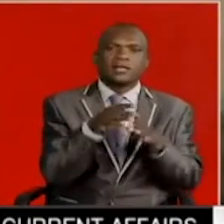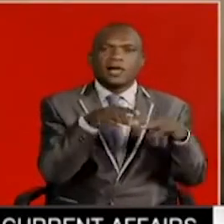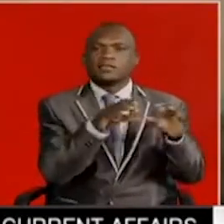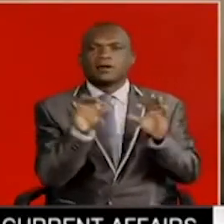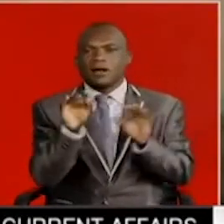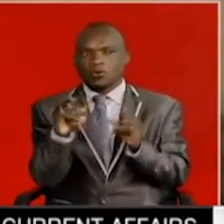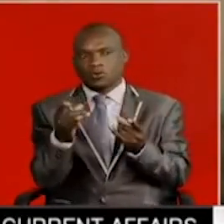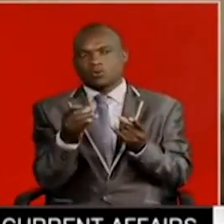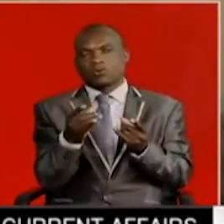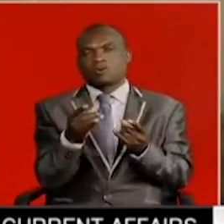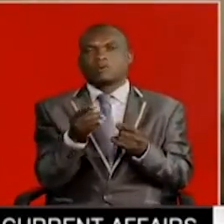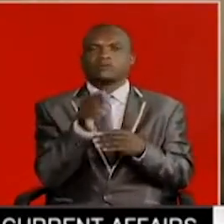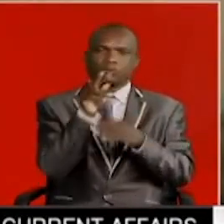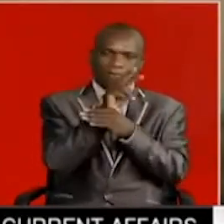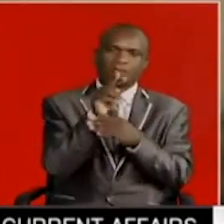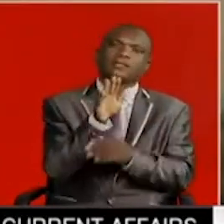and outcomes.